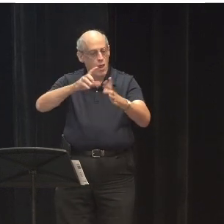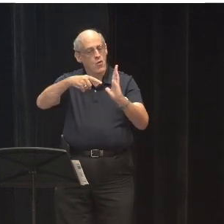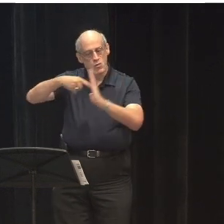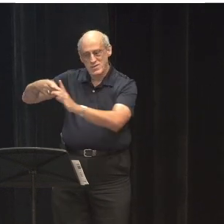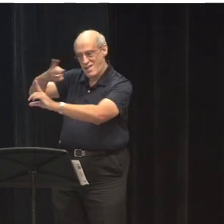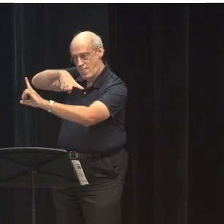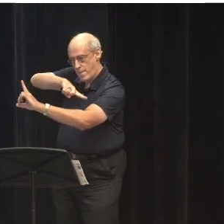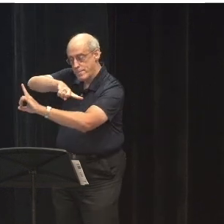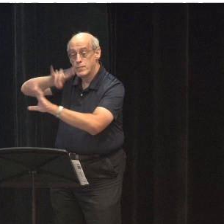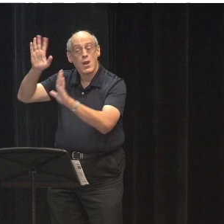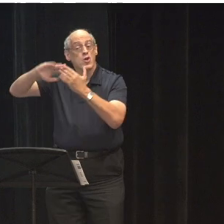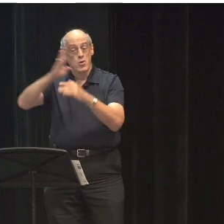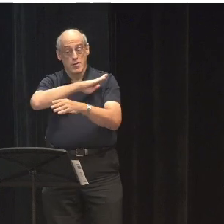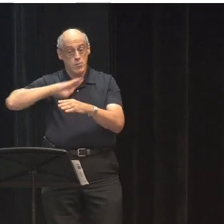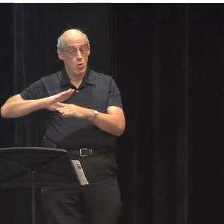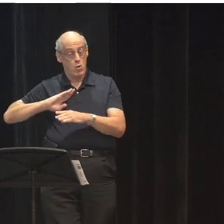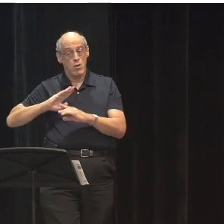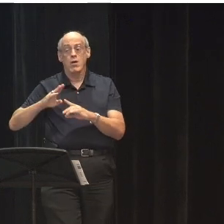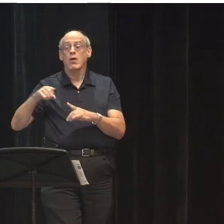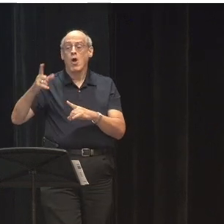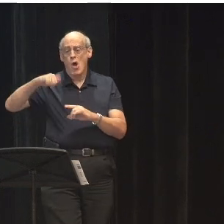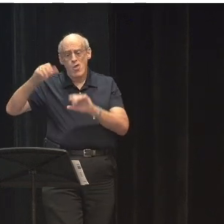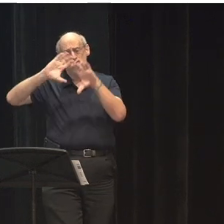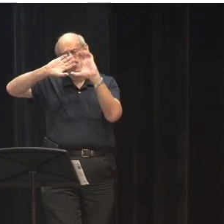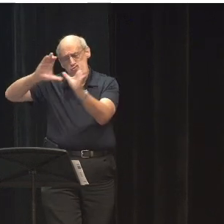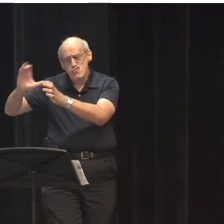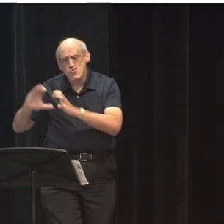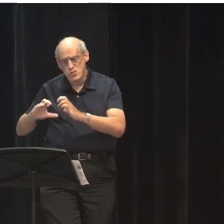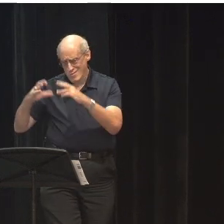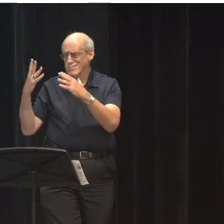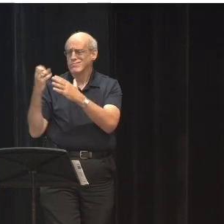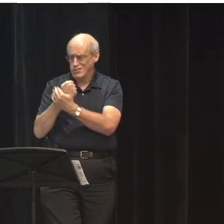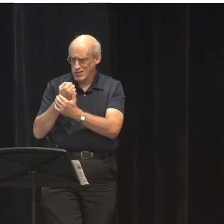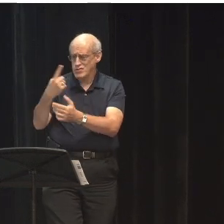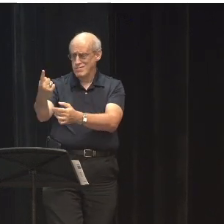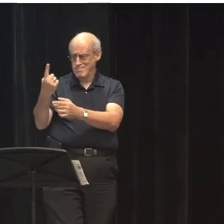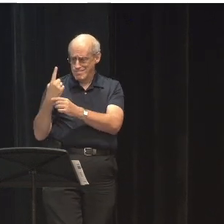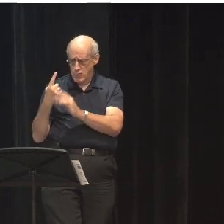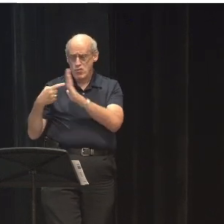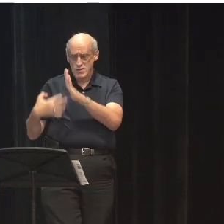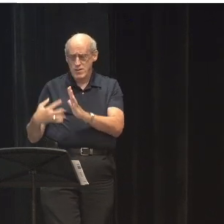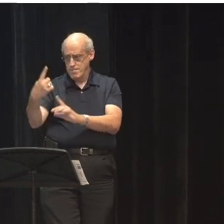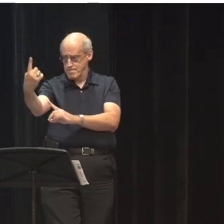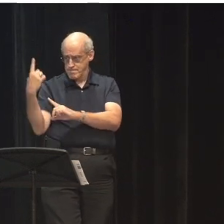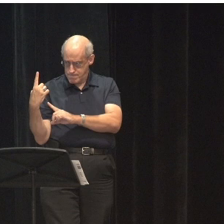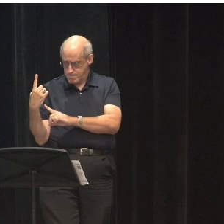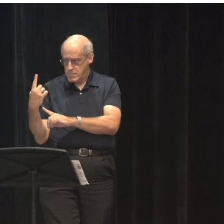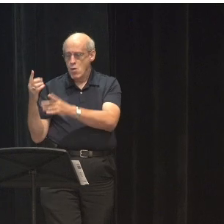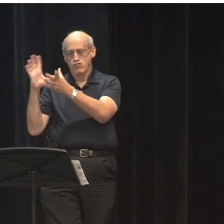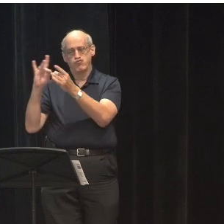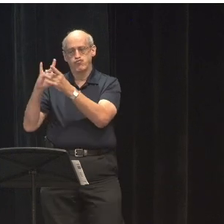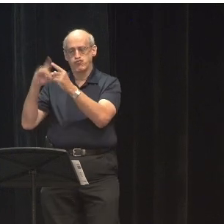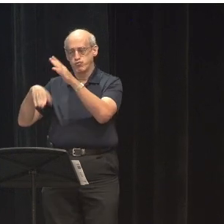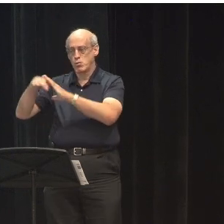the community board and neighborhood organizations will also have the opportunity for one representative to give